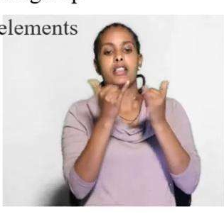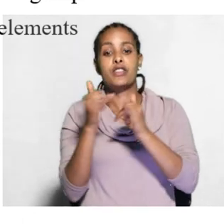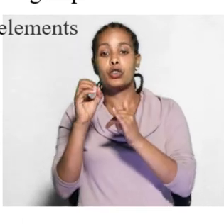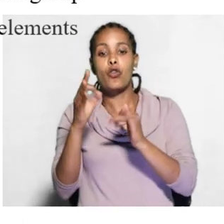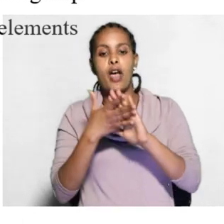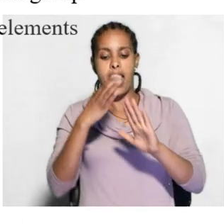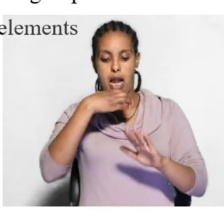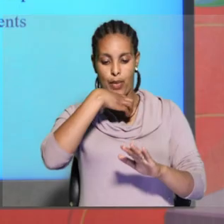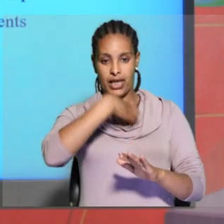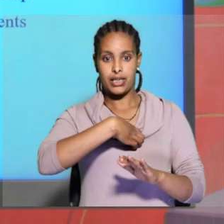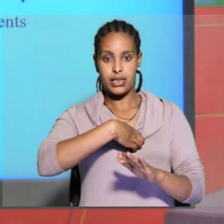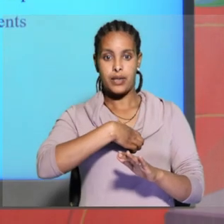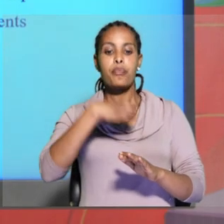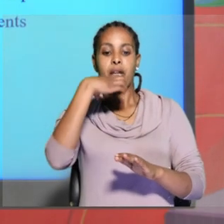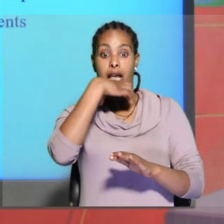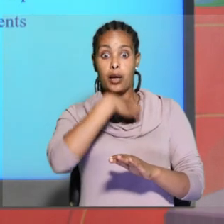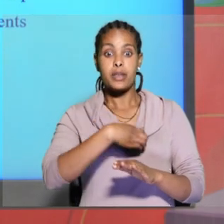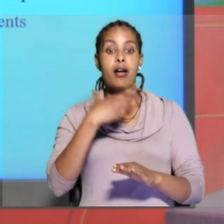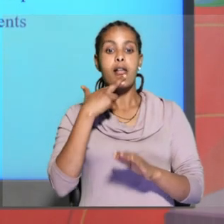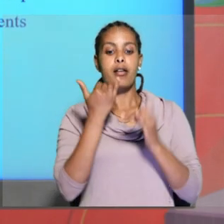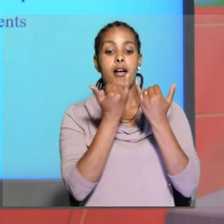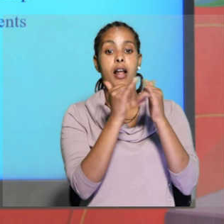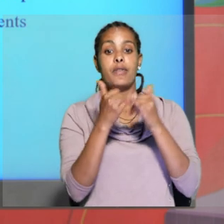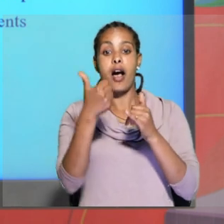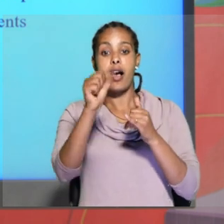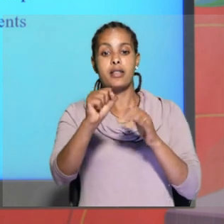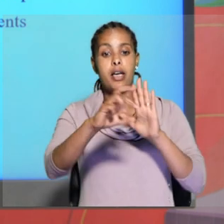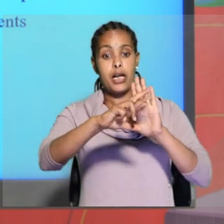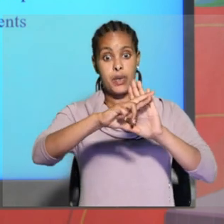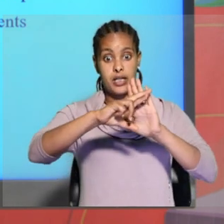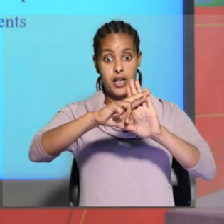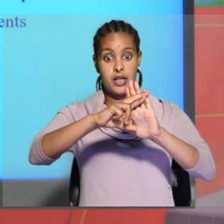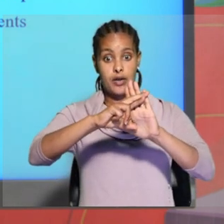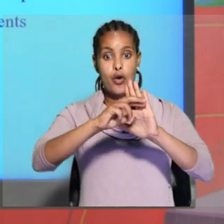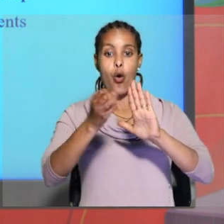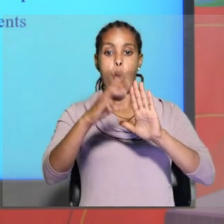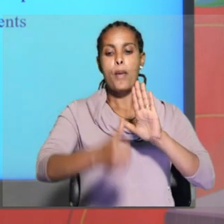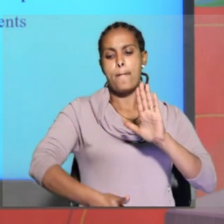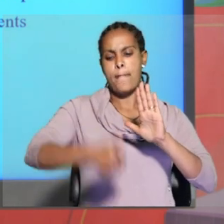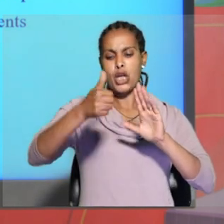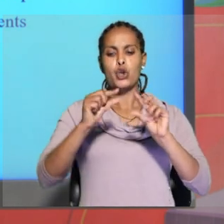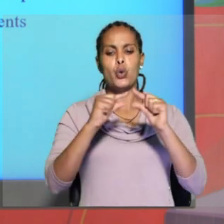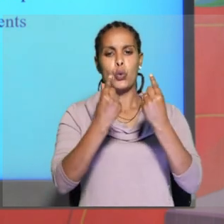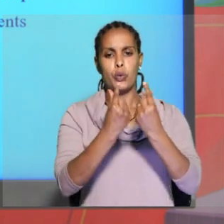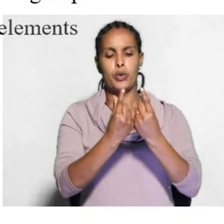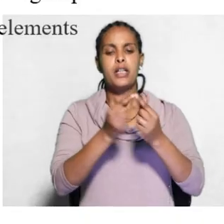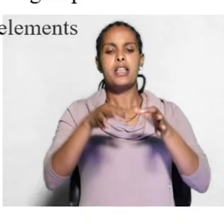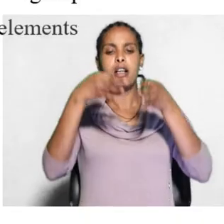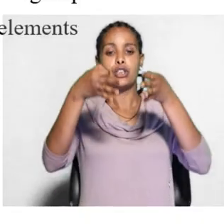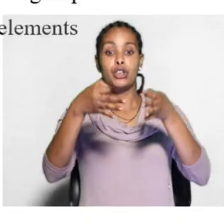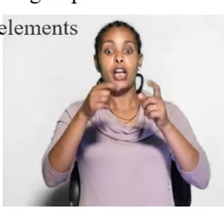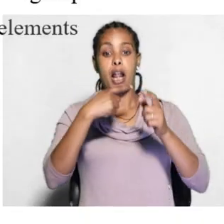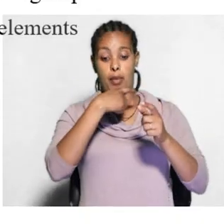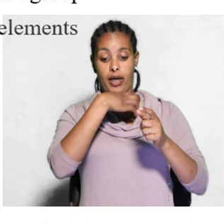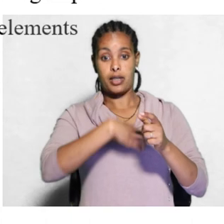of elements. Elements are classified as representative or main group elements, transition elements,